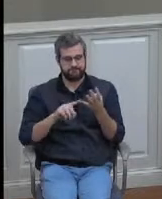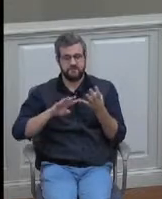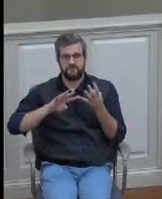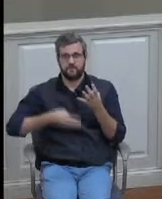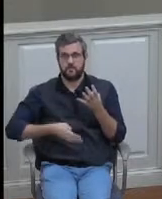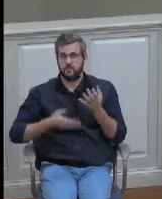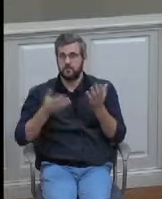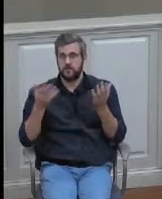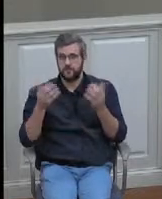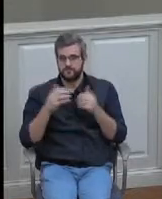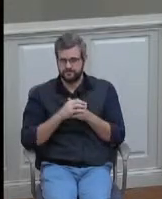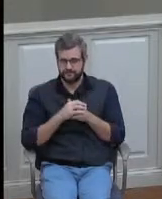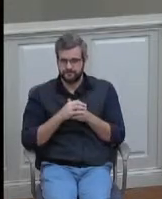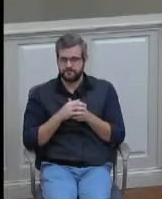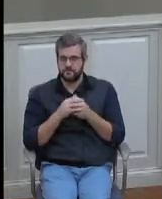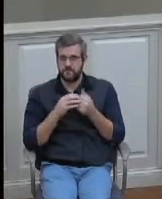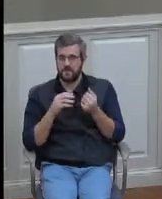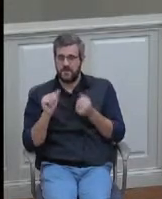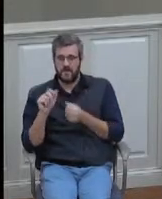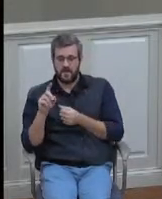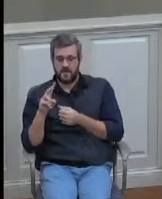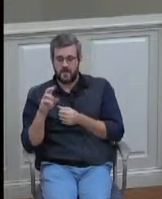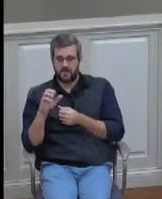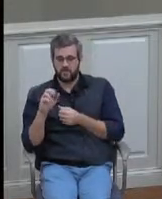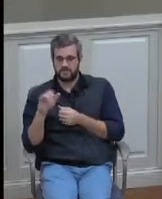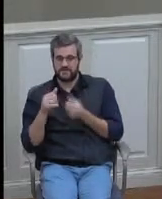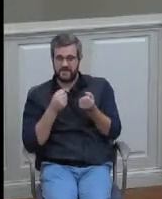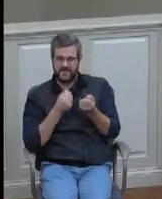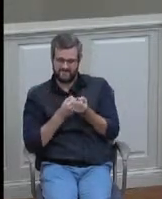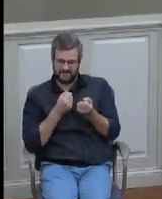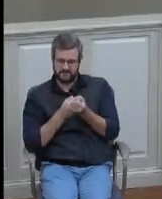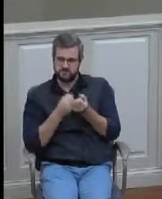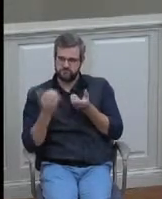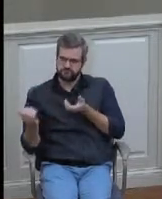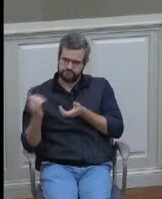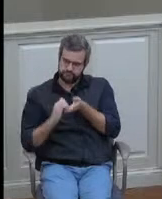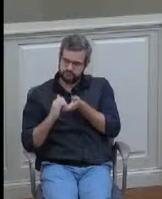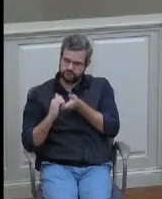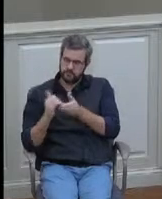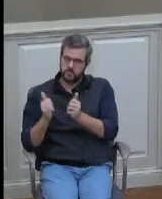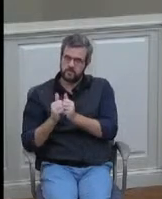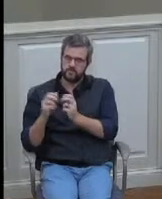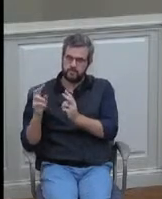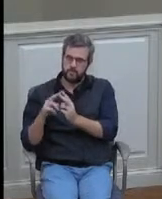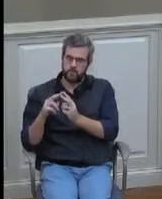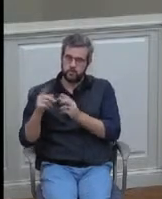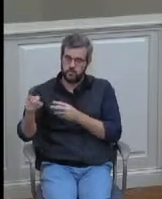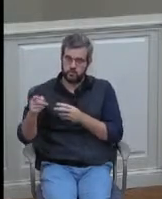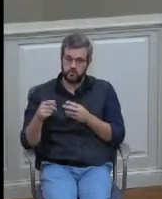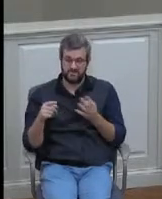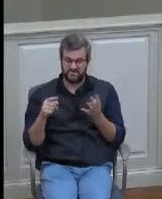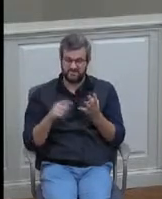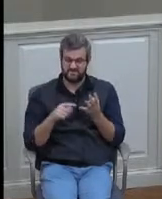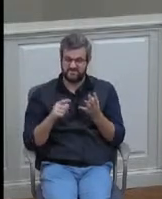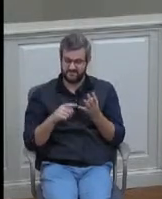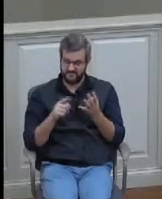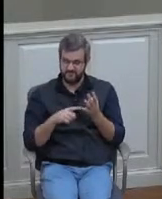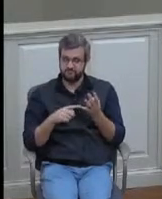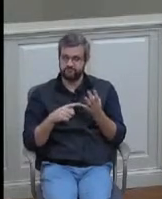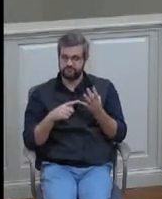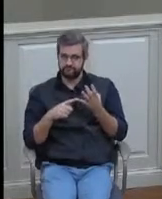is in advocacy and collaboration with partners. And I guess here, one of the things that has been